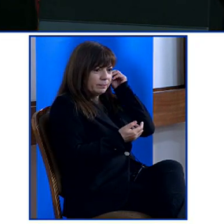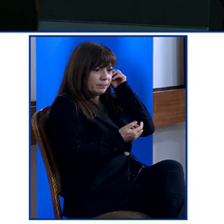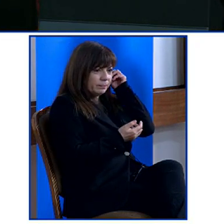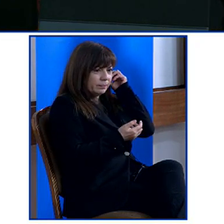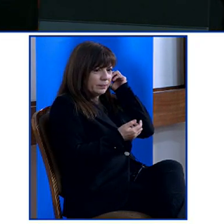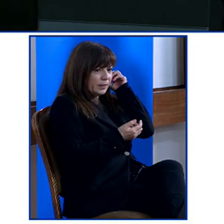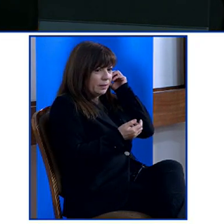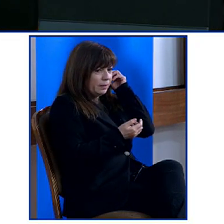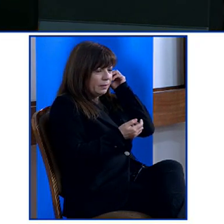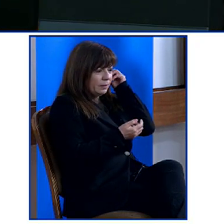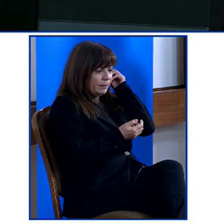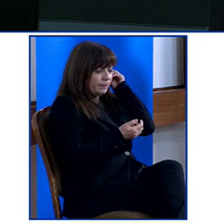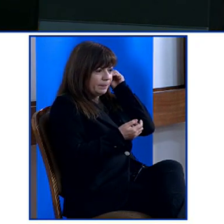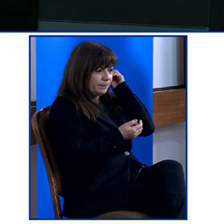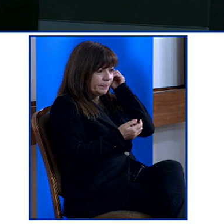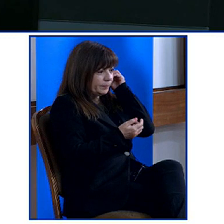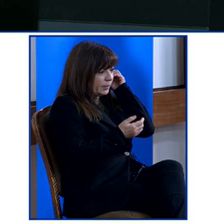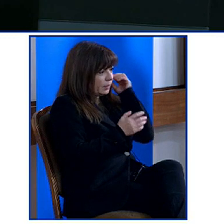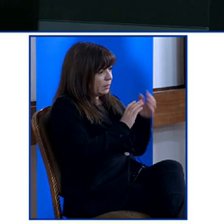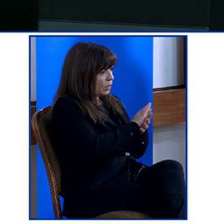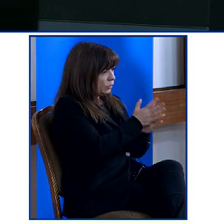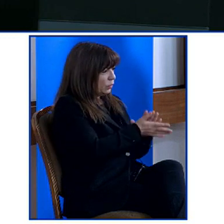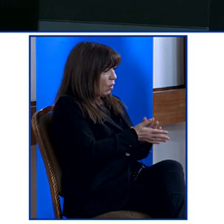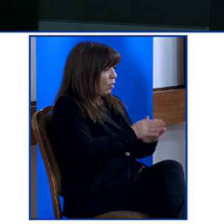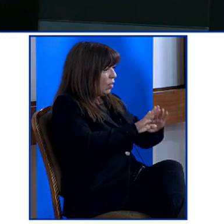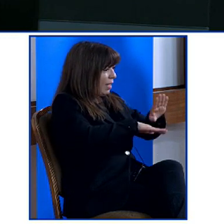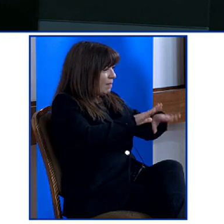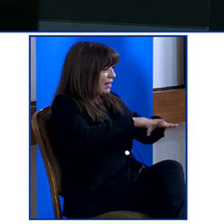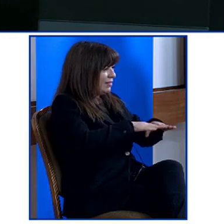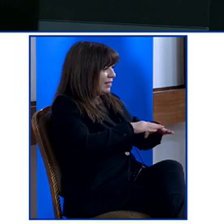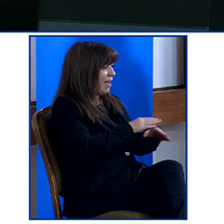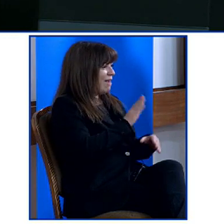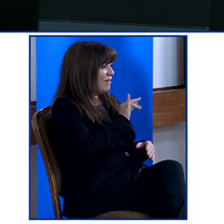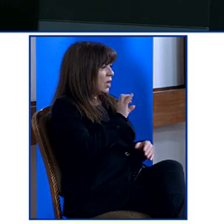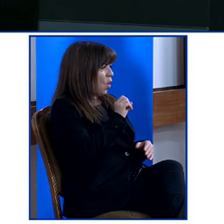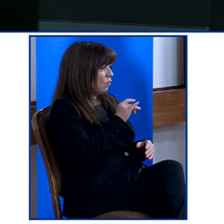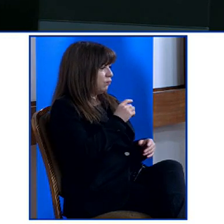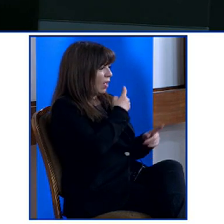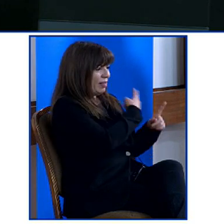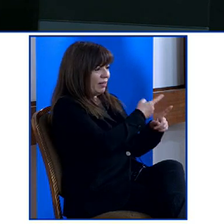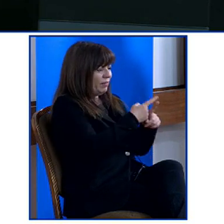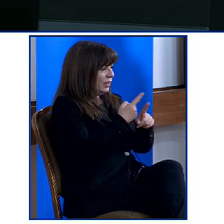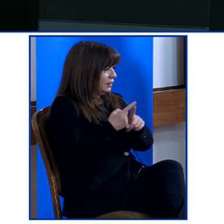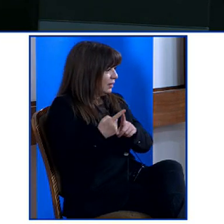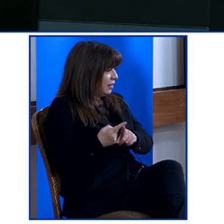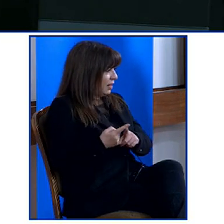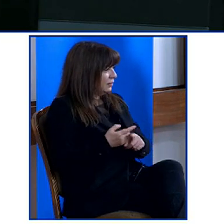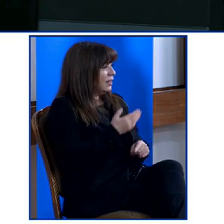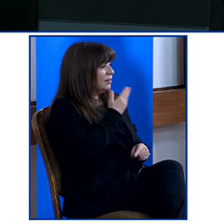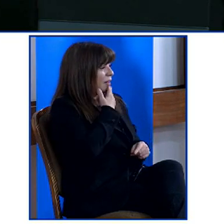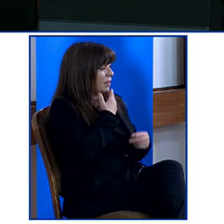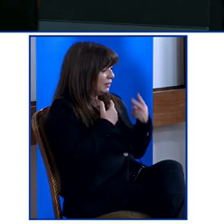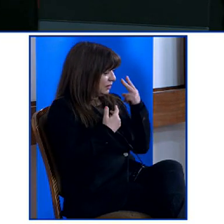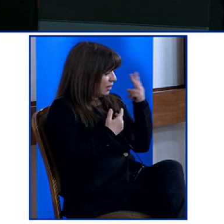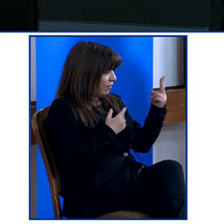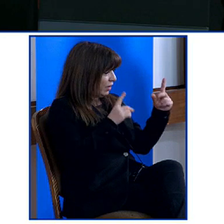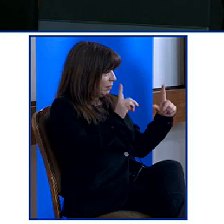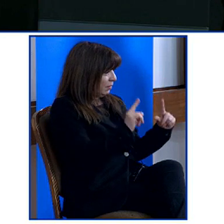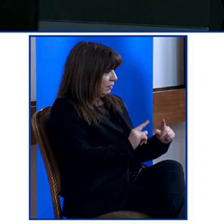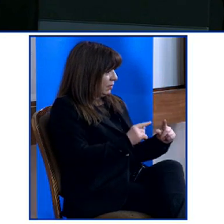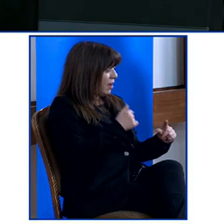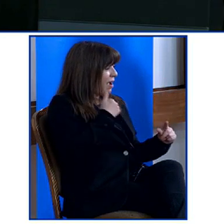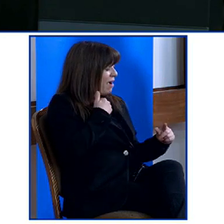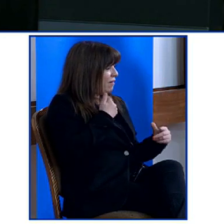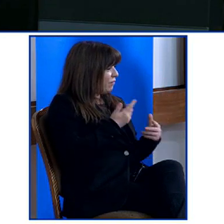strong ecosystems, and these are under threat from rising temperatures and extreme weather as a direct result of climate change.